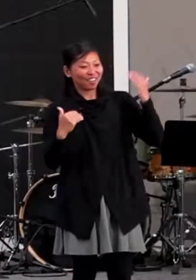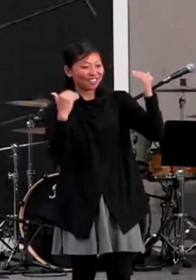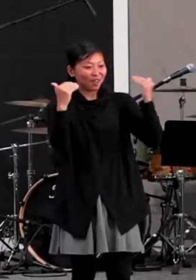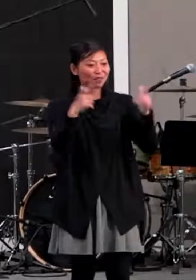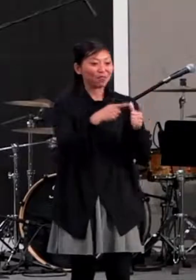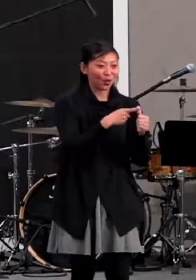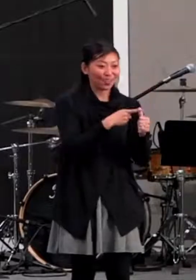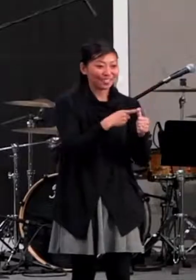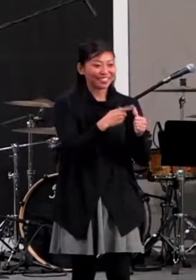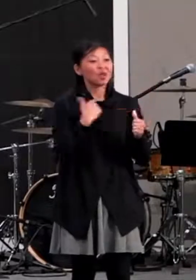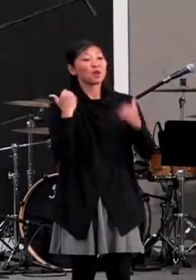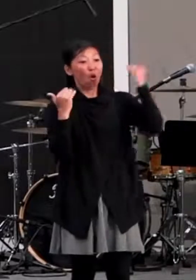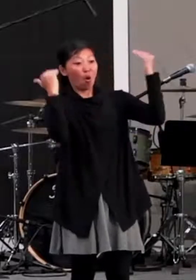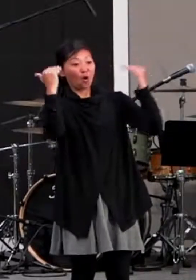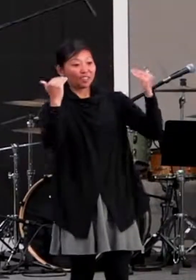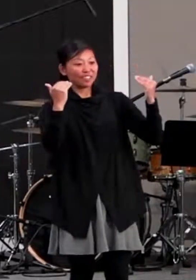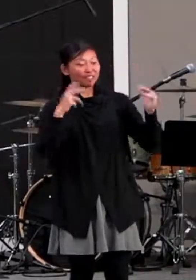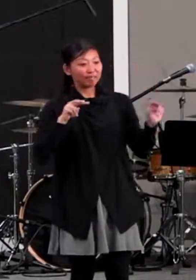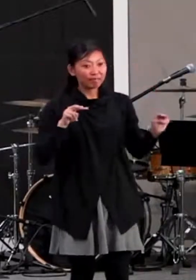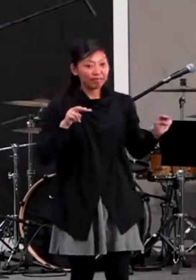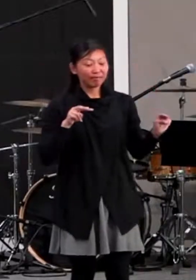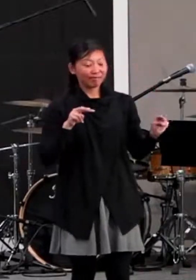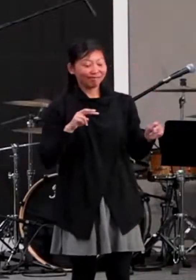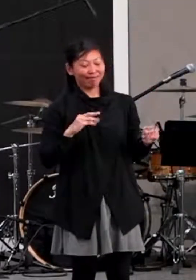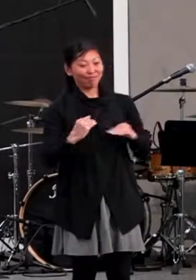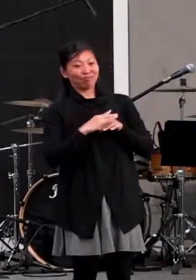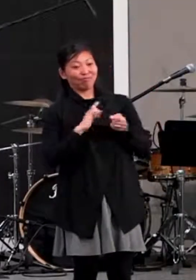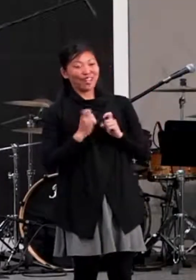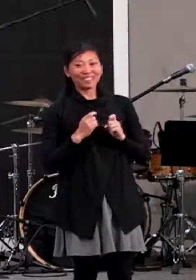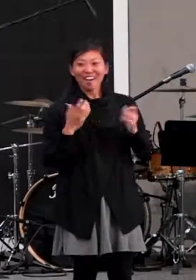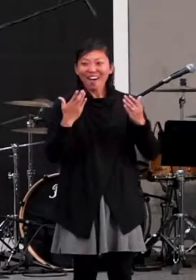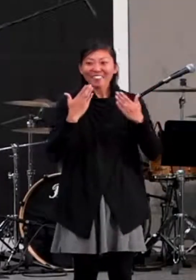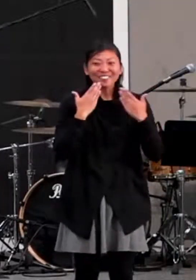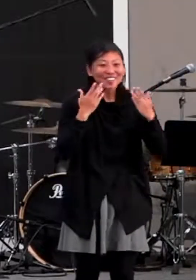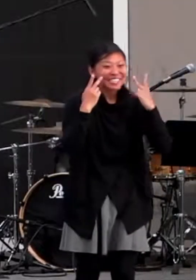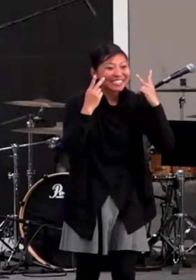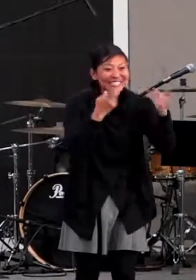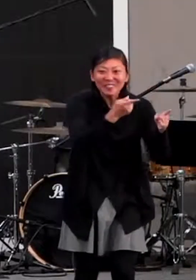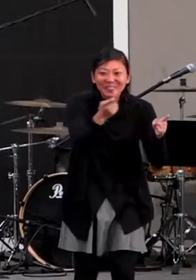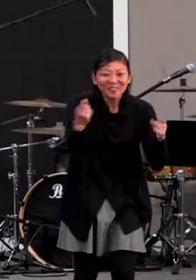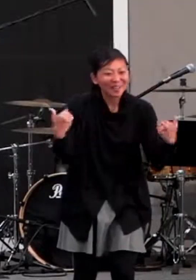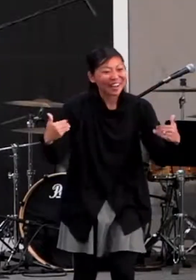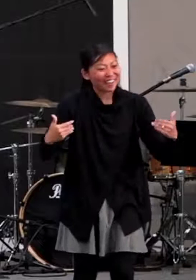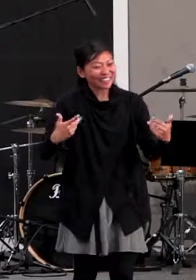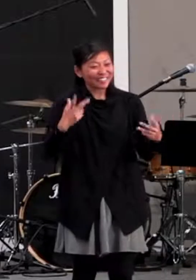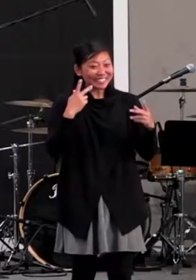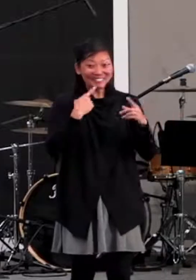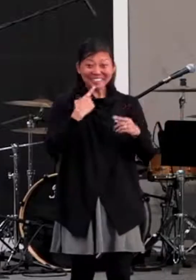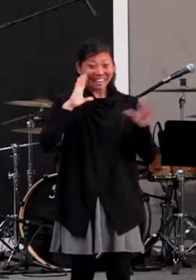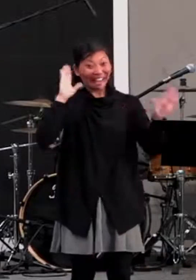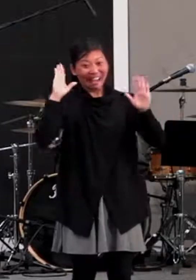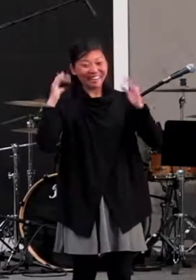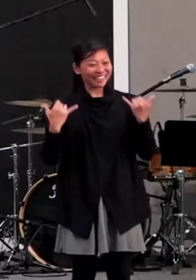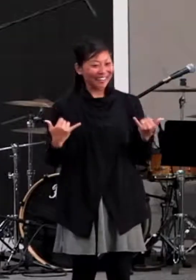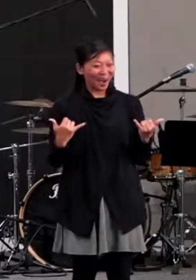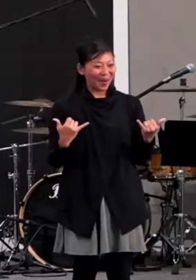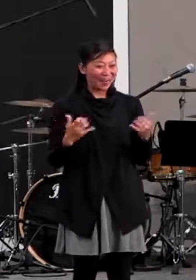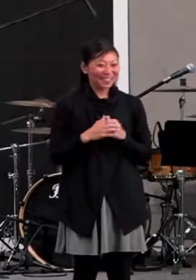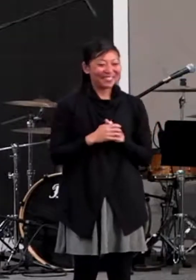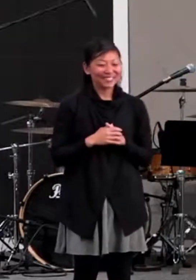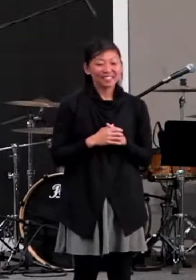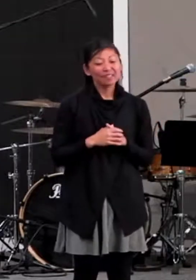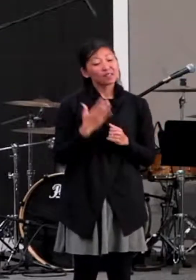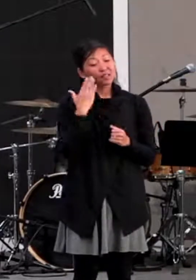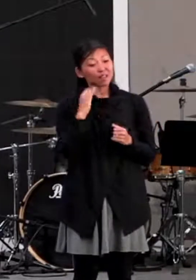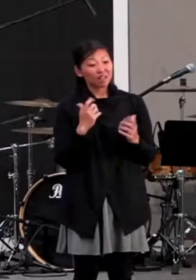We're going to take just a couple minutes now. It's great to see everybody. And we're going to just say hi to each other. When we gather together, we